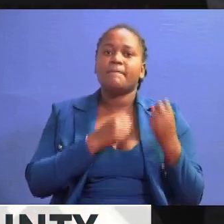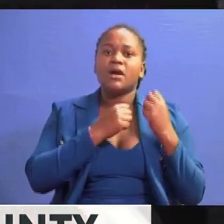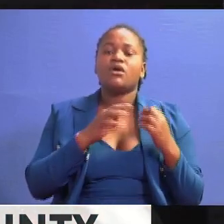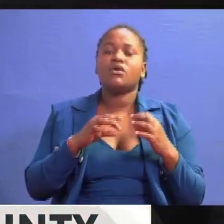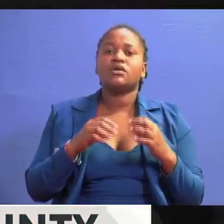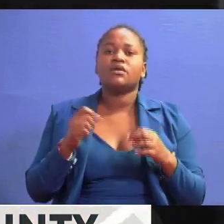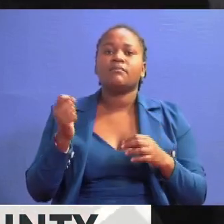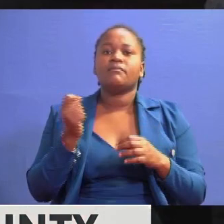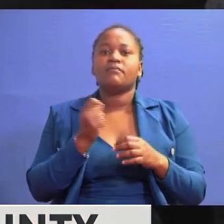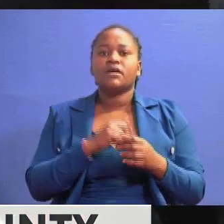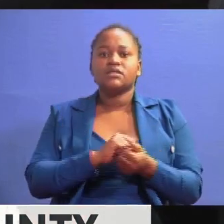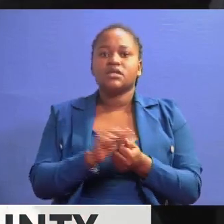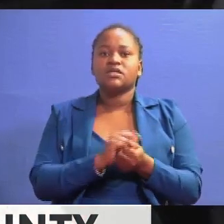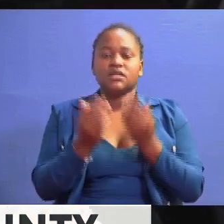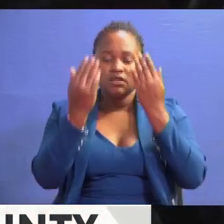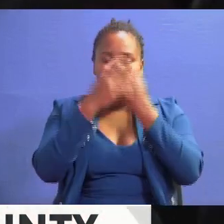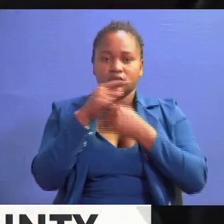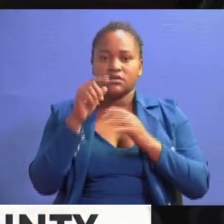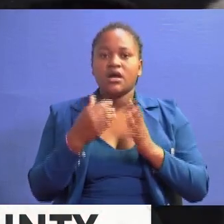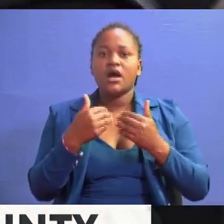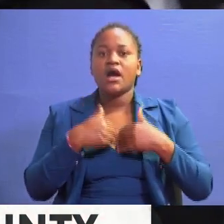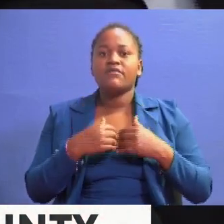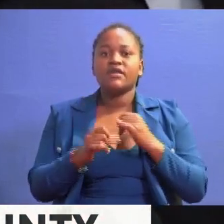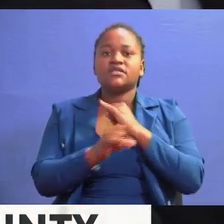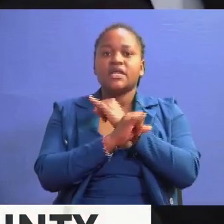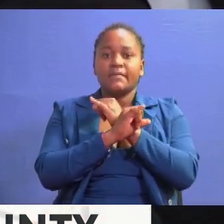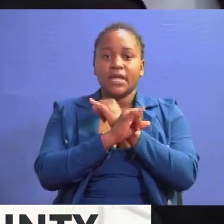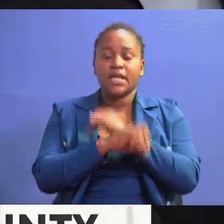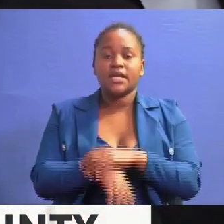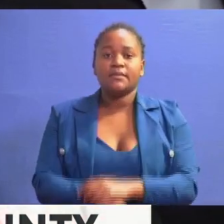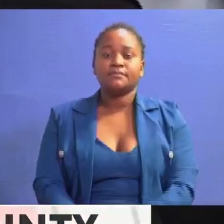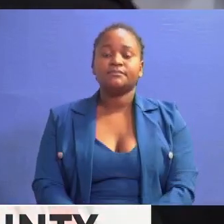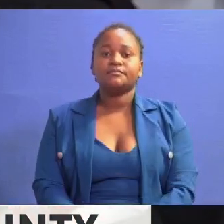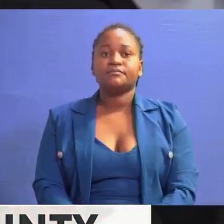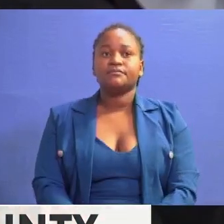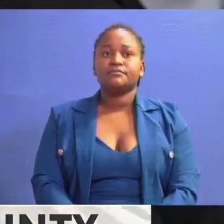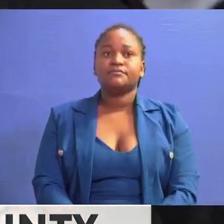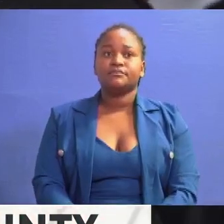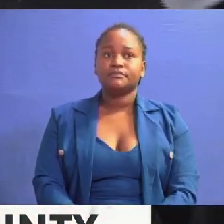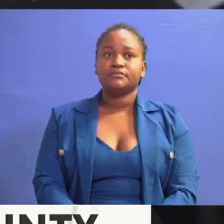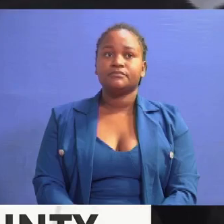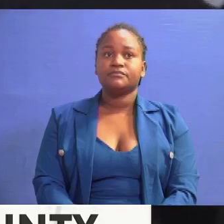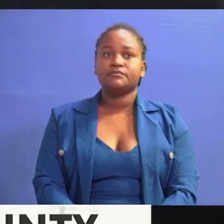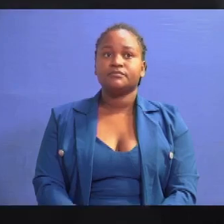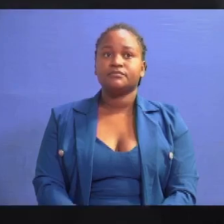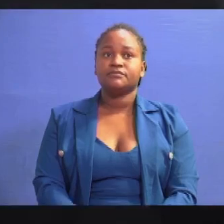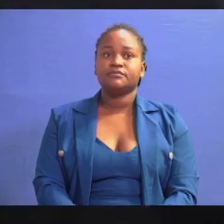Saturday night, its candidates will now have to run as independents. Sara Zaman, VOA News, Islamabad.